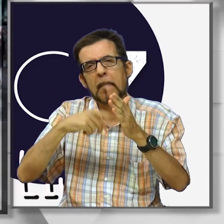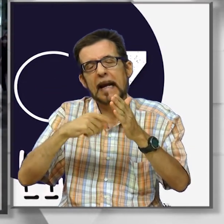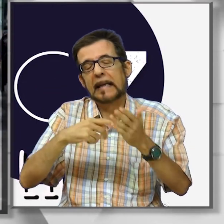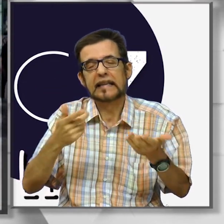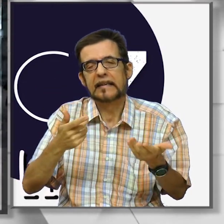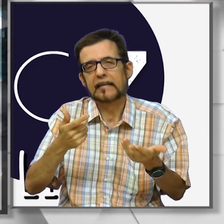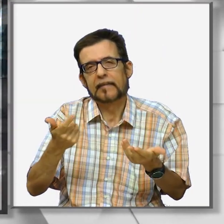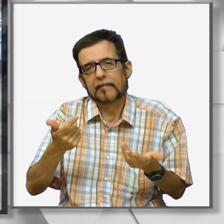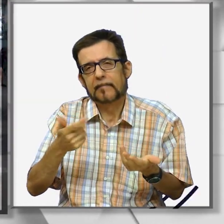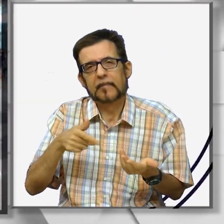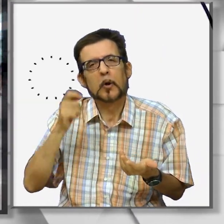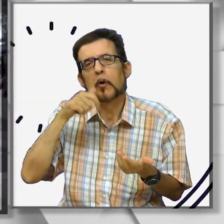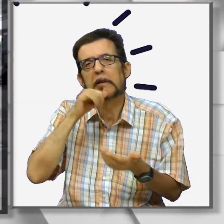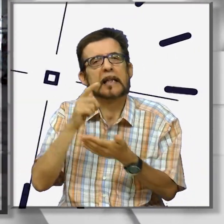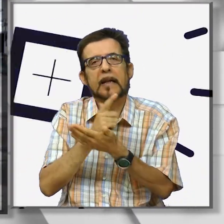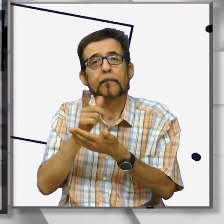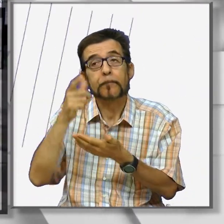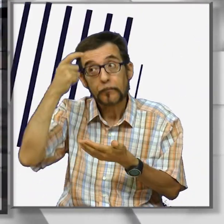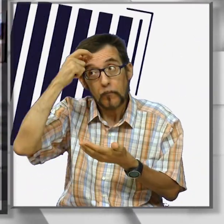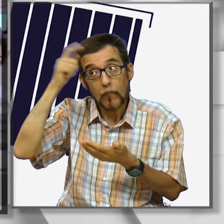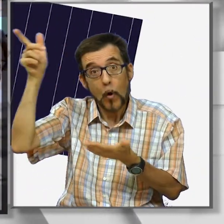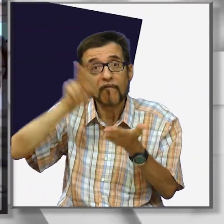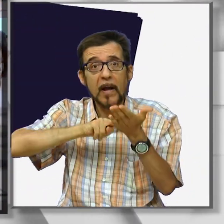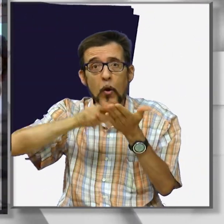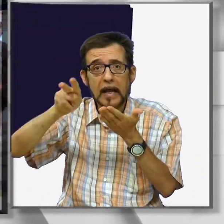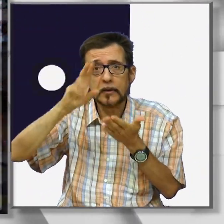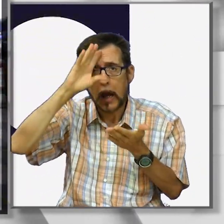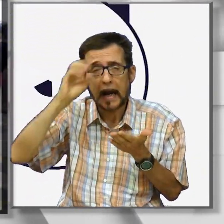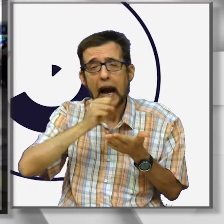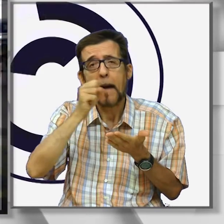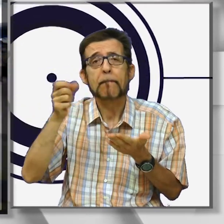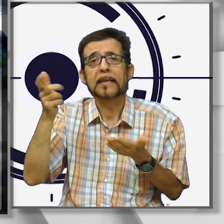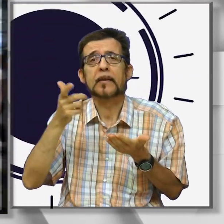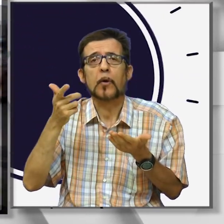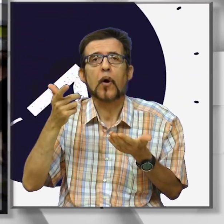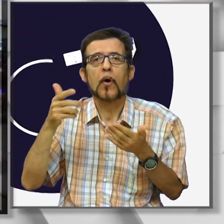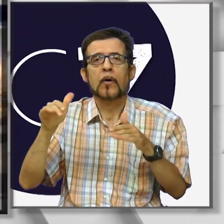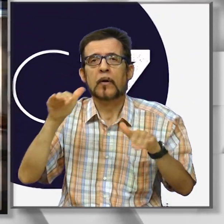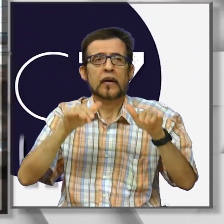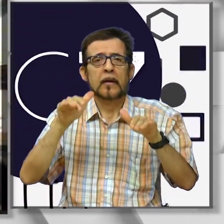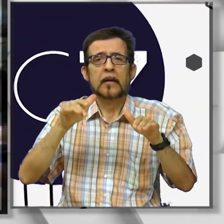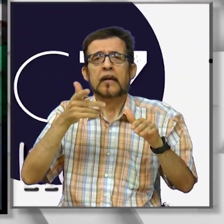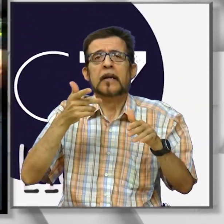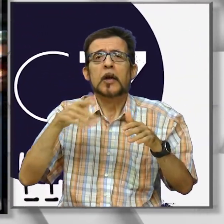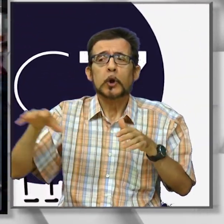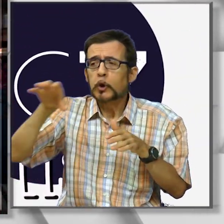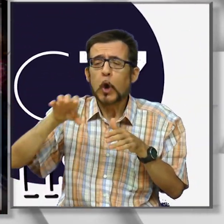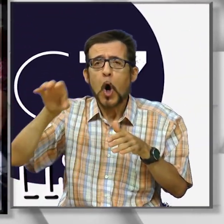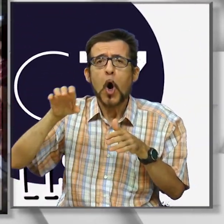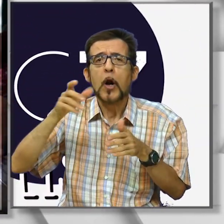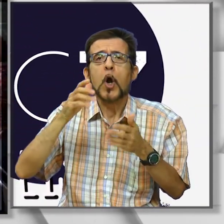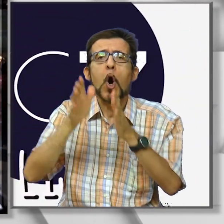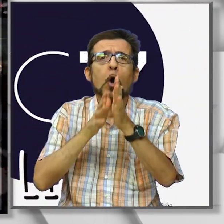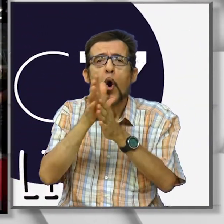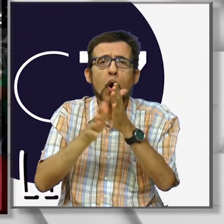Now, the government has finally understood that the parameters of the cosiddette zone and the